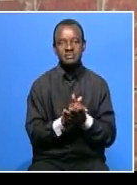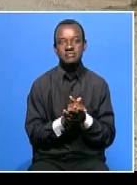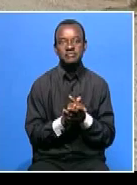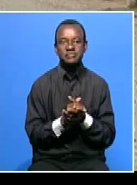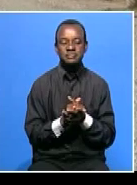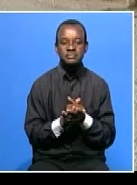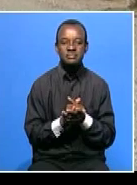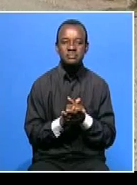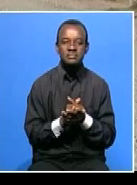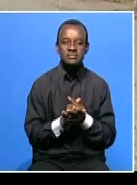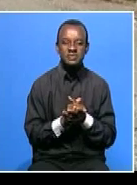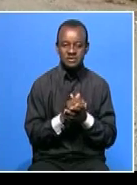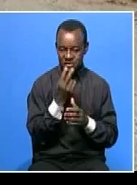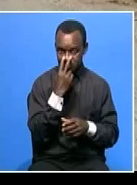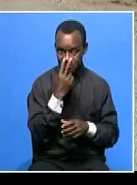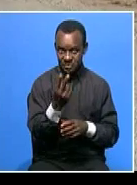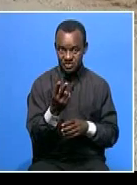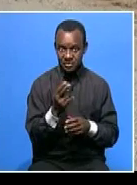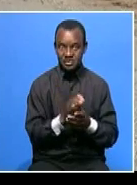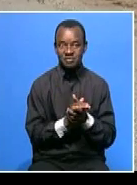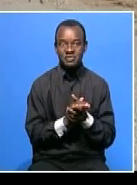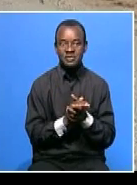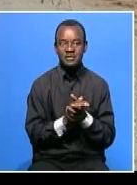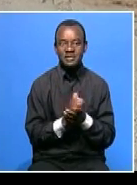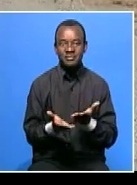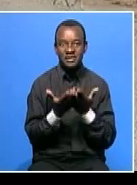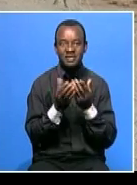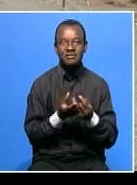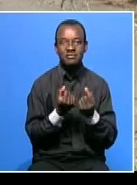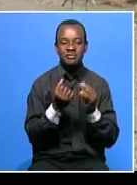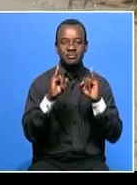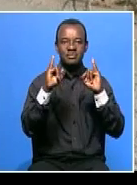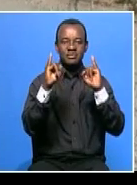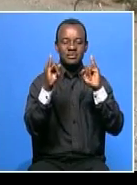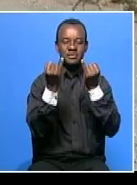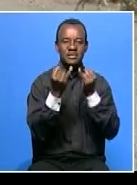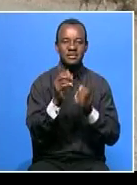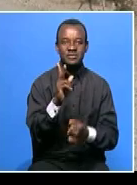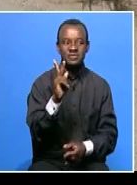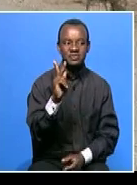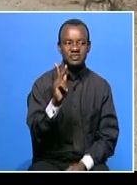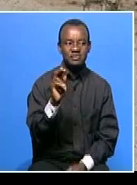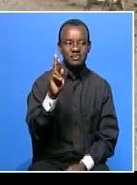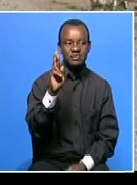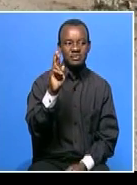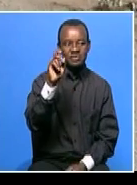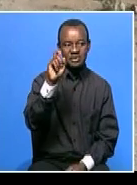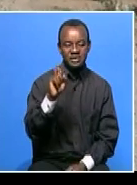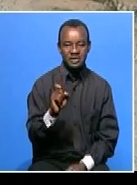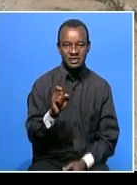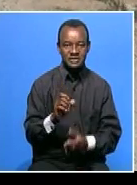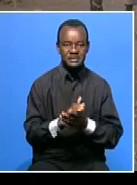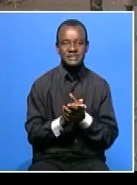the visibly less developed town of Korihas, informal settlements in the town are also struggling to access